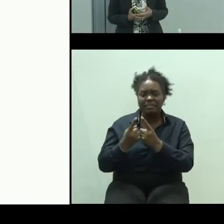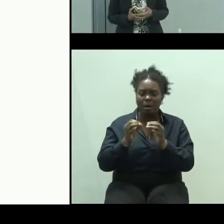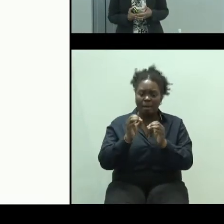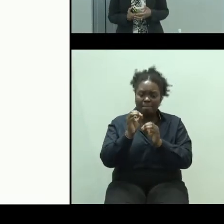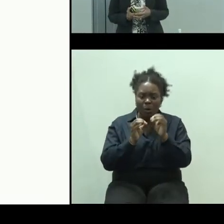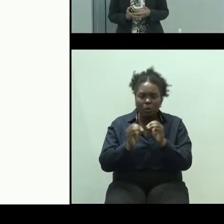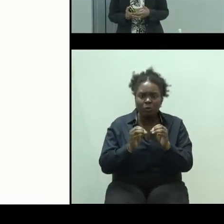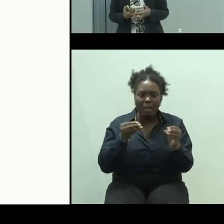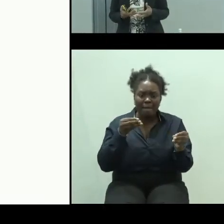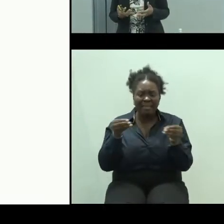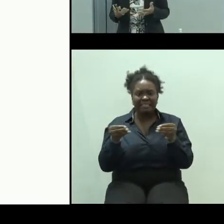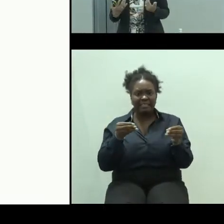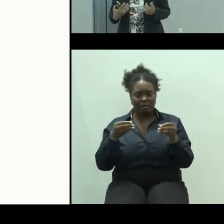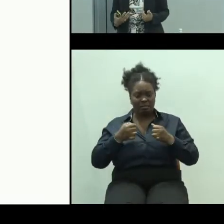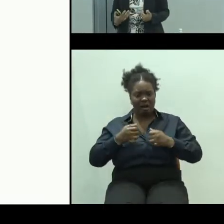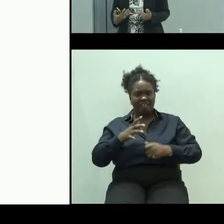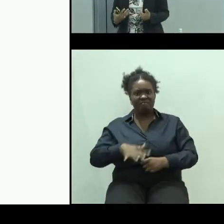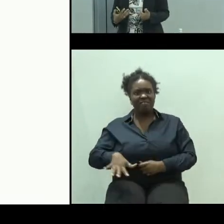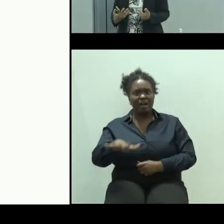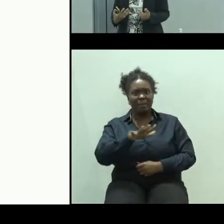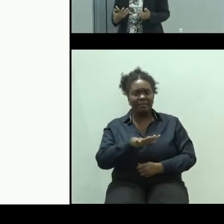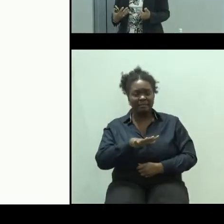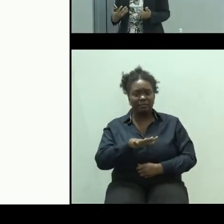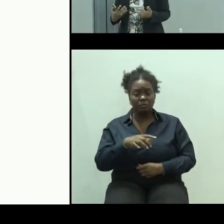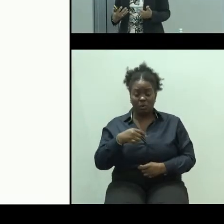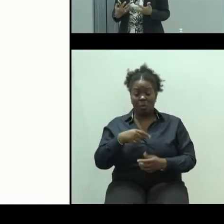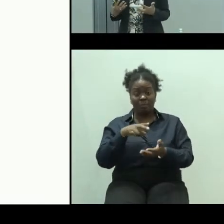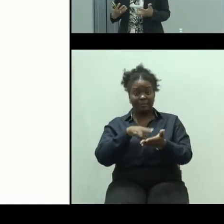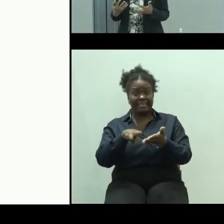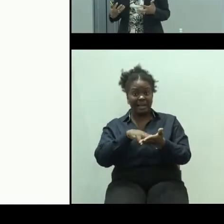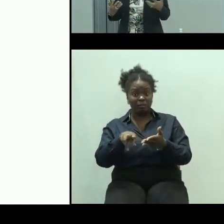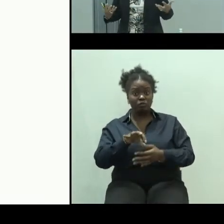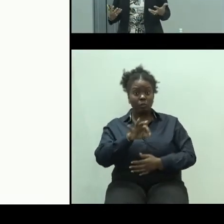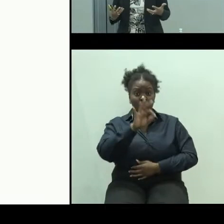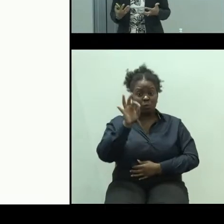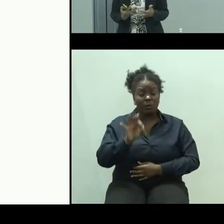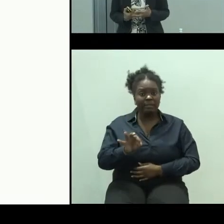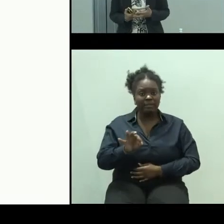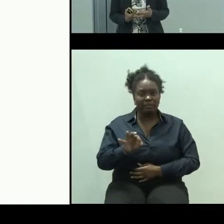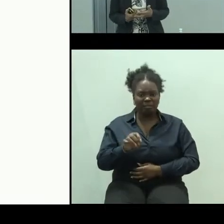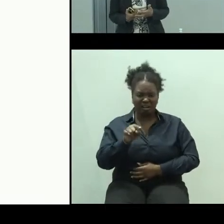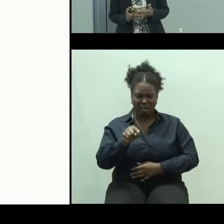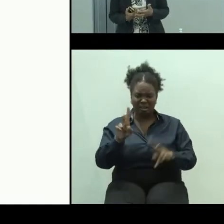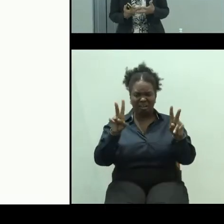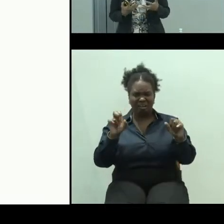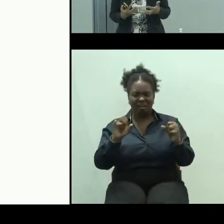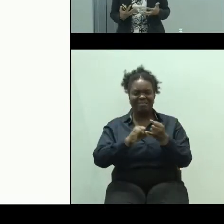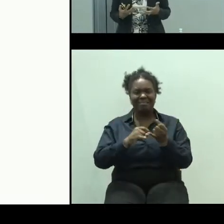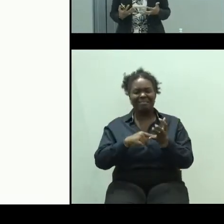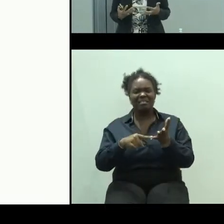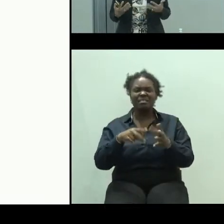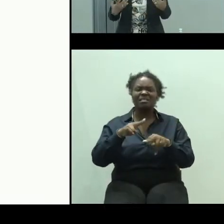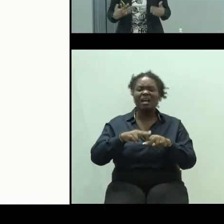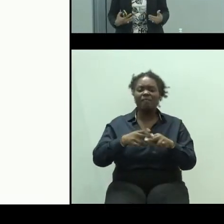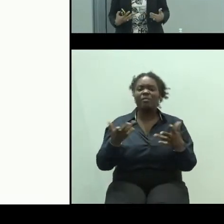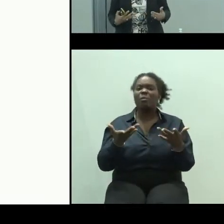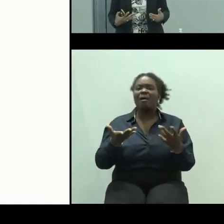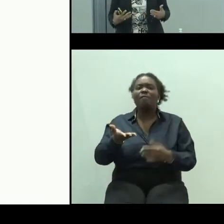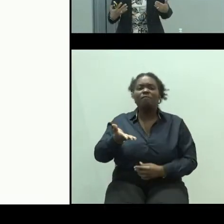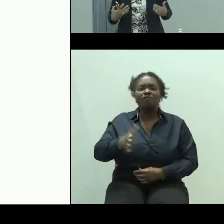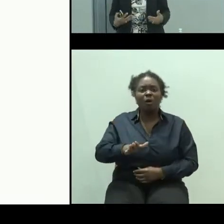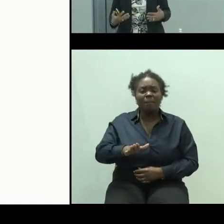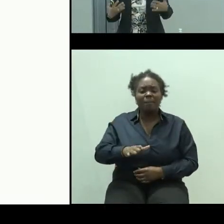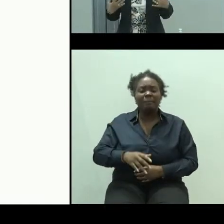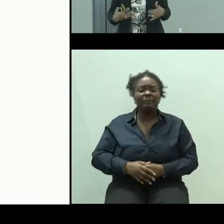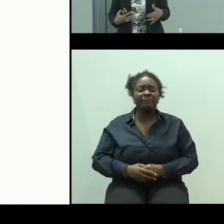all around us. And so a natural question for me then is, where does that stuff come from? And the reality is that a large amount